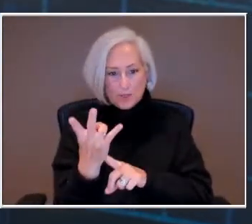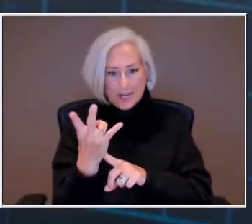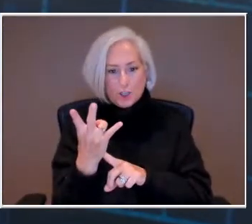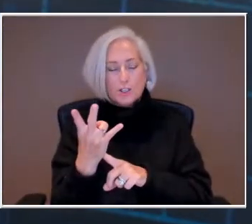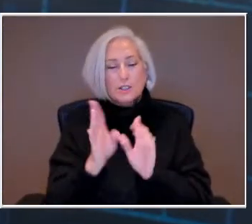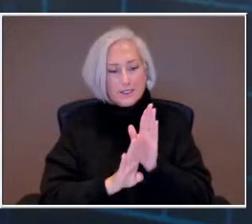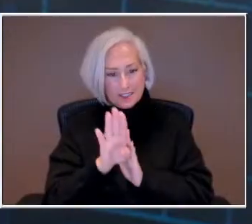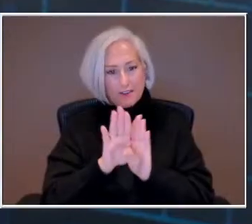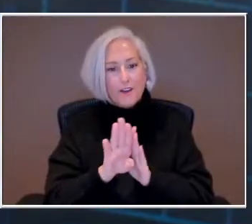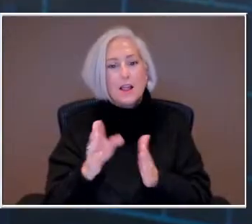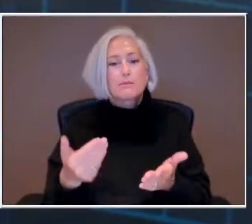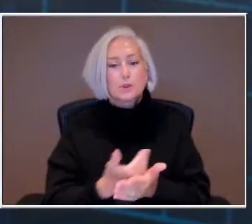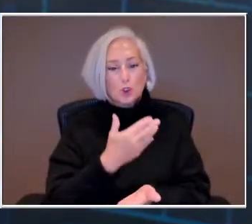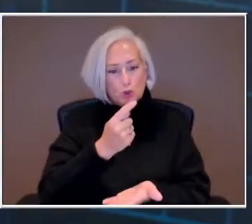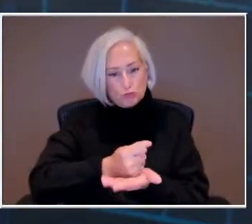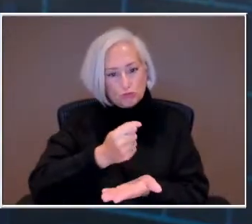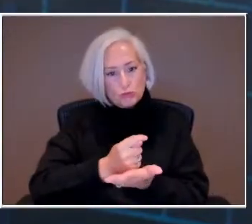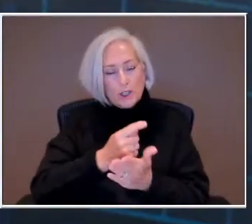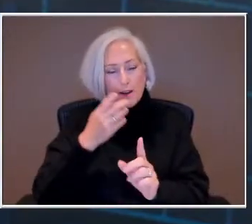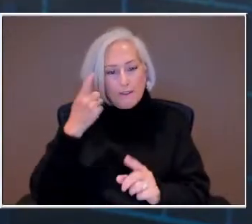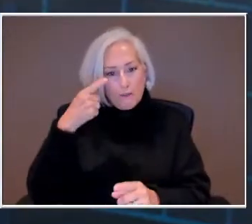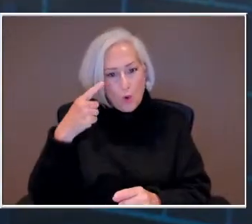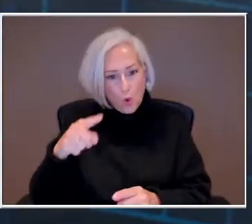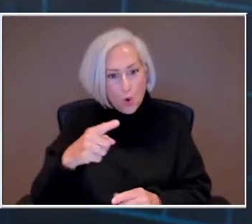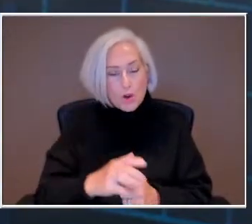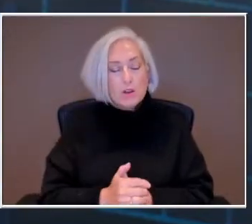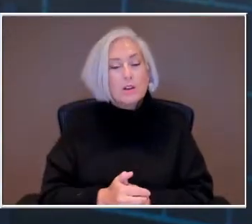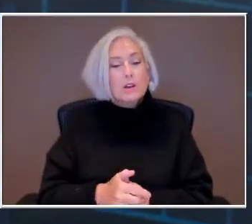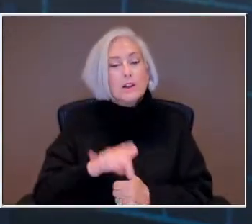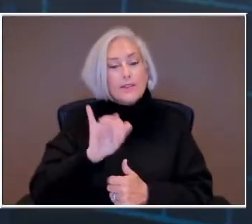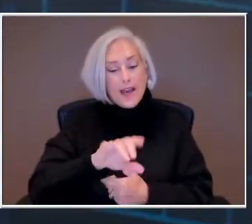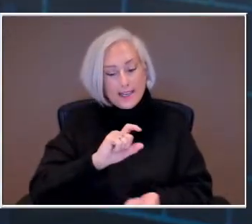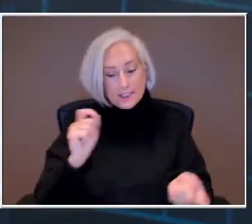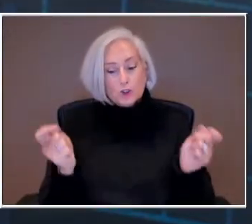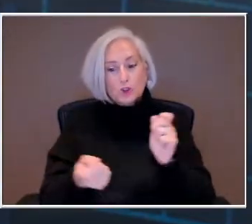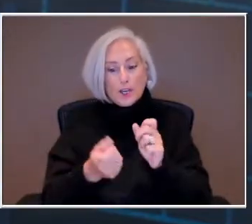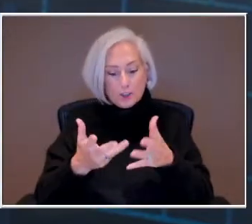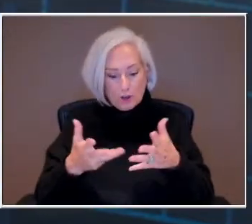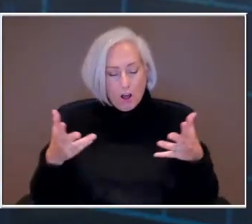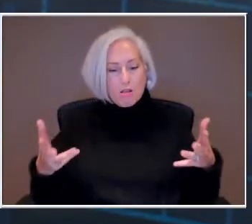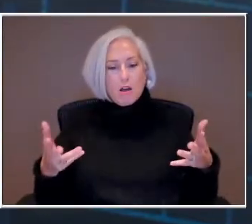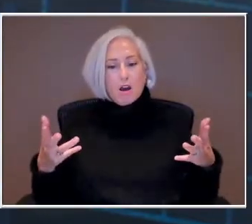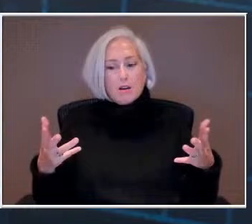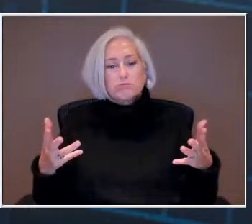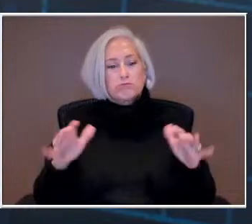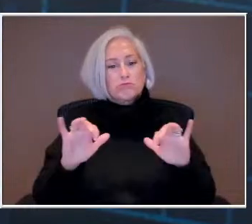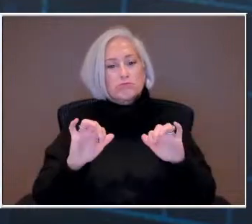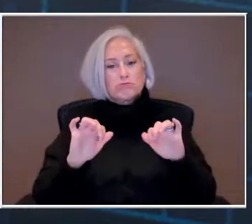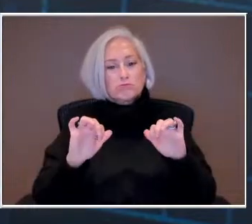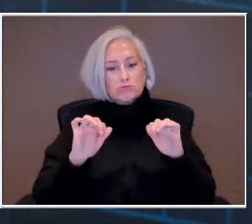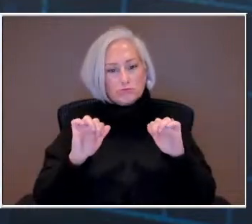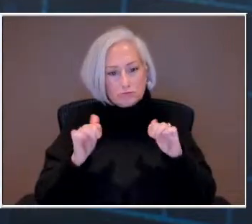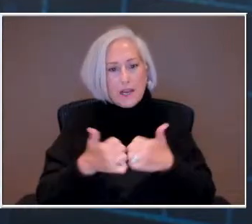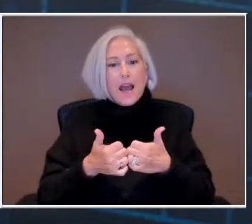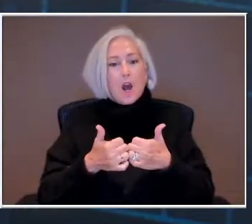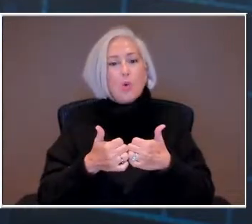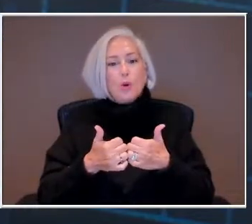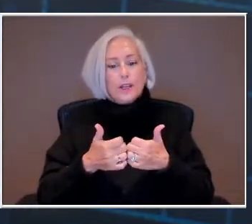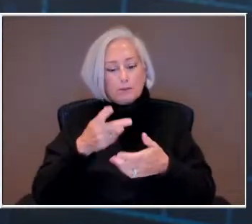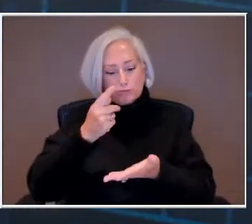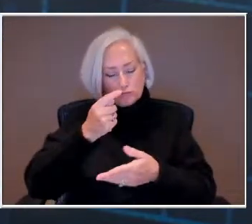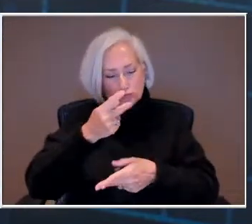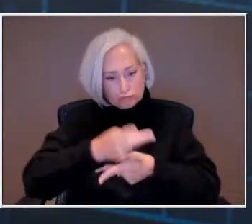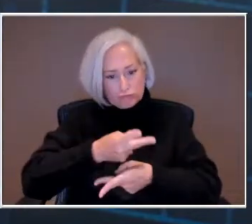think it has changed significantly over the years how we treat lung cancer, but for the patients that don't have